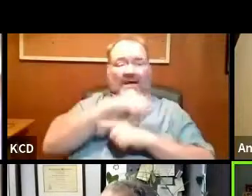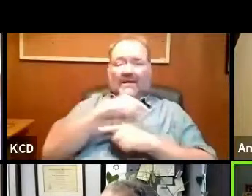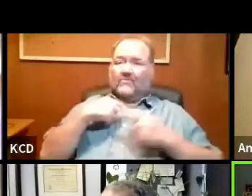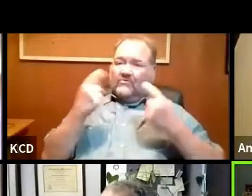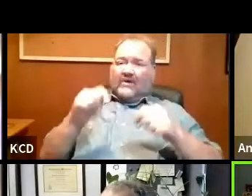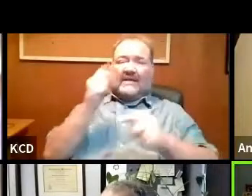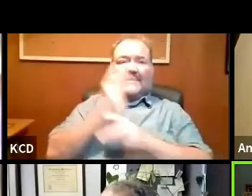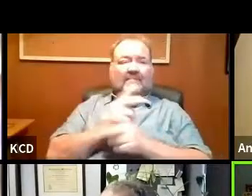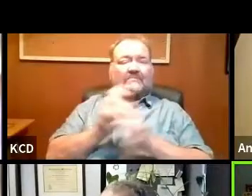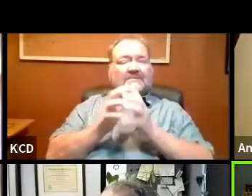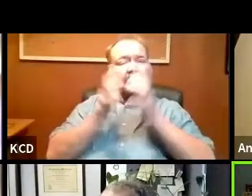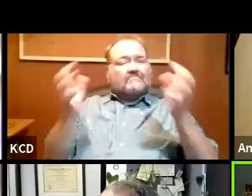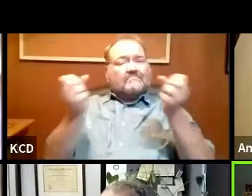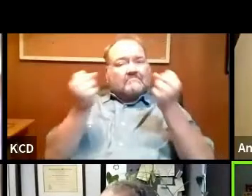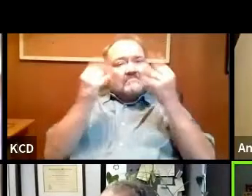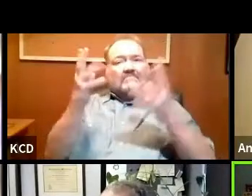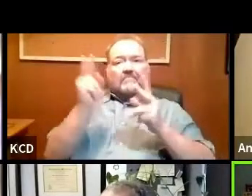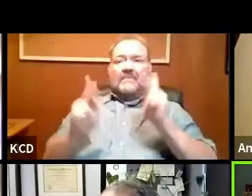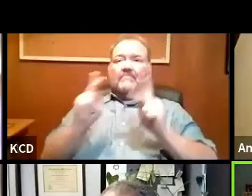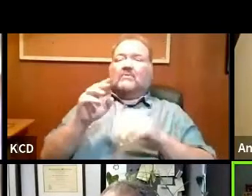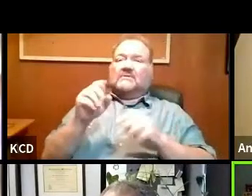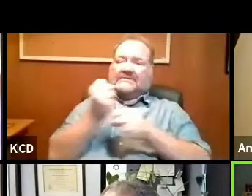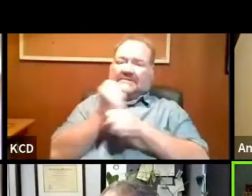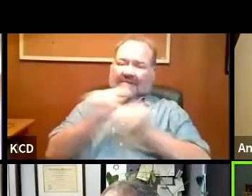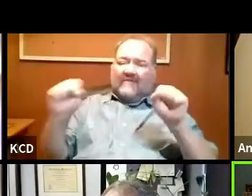safe in this community.